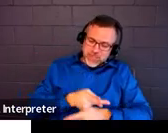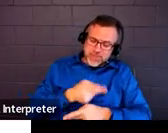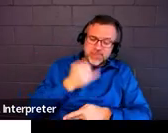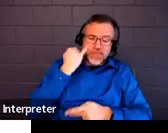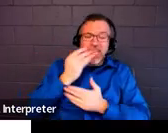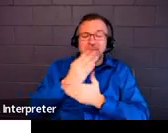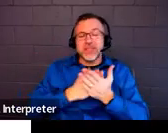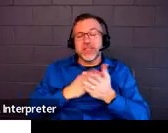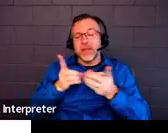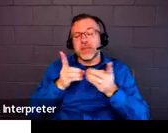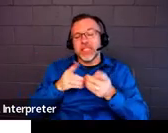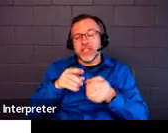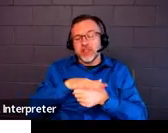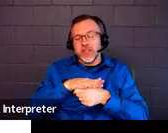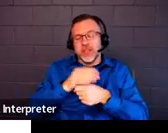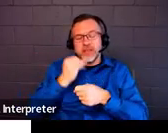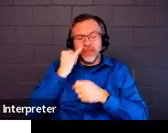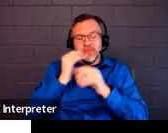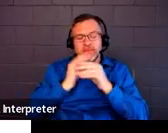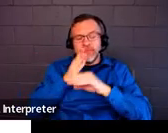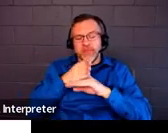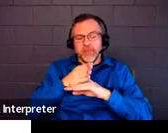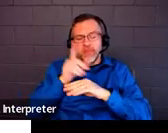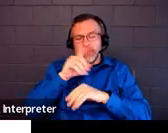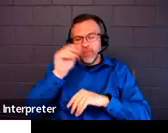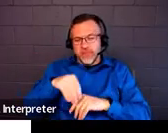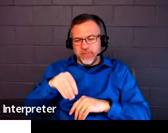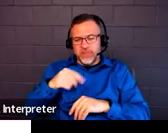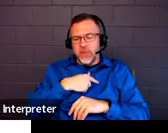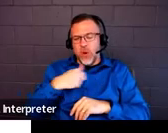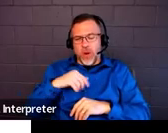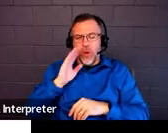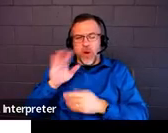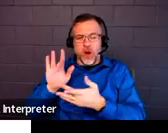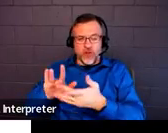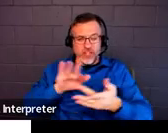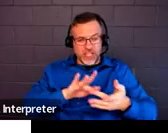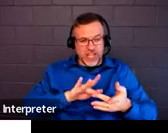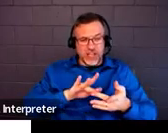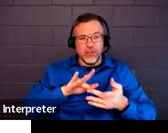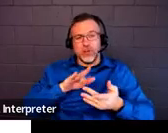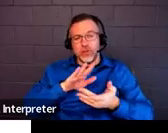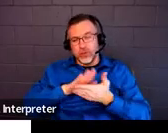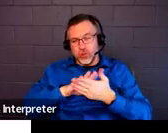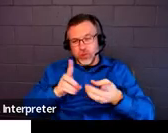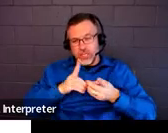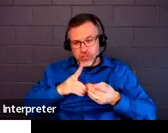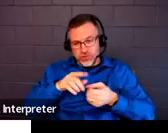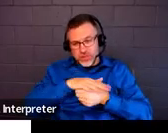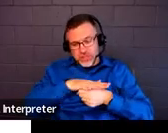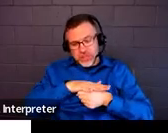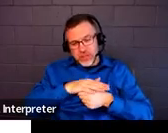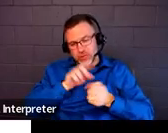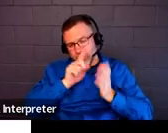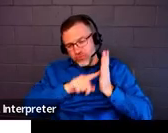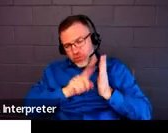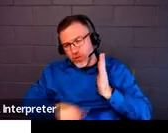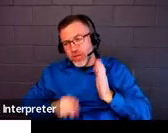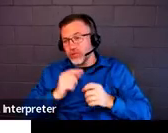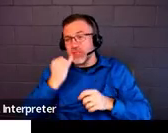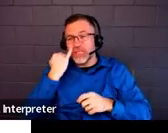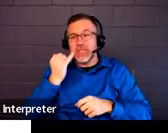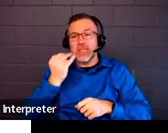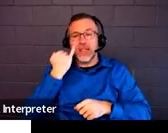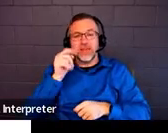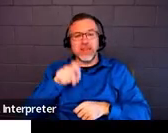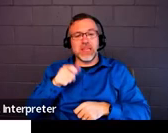cap. And we reach out to districts to make sure that they're aware of their current percentages and see if they need any support